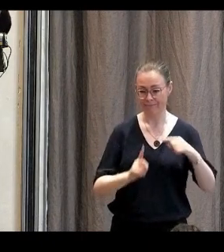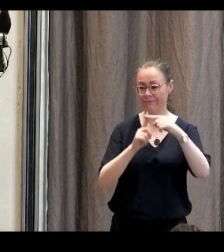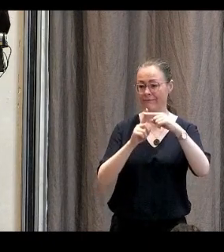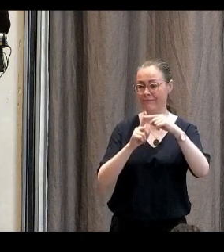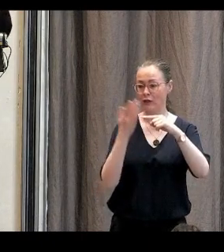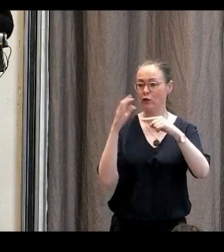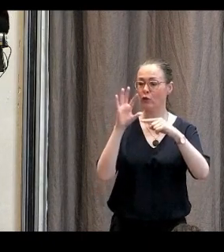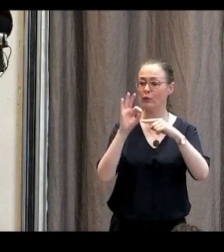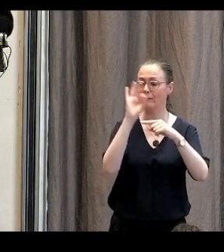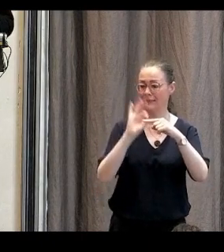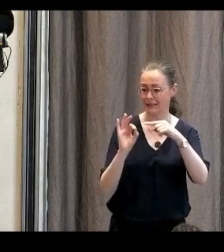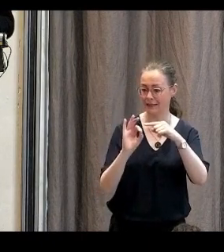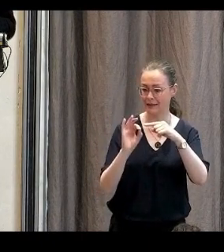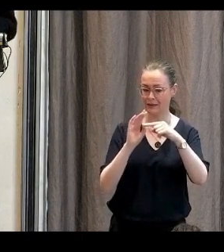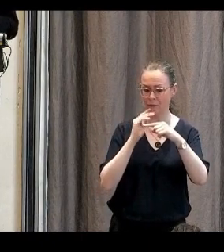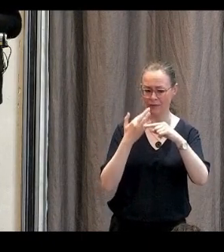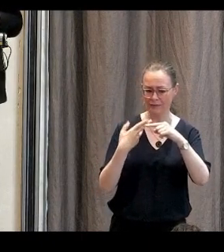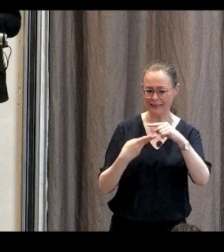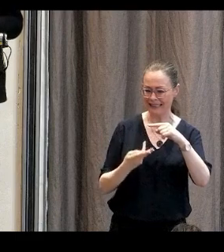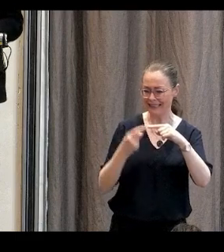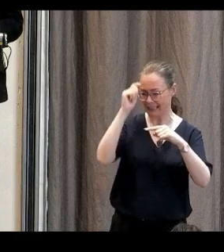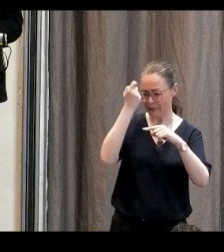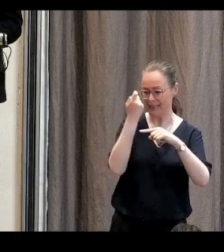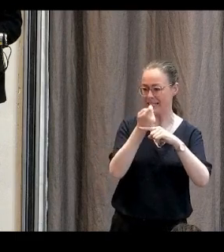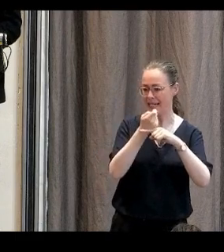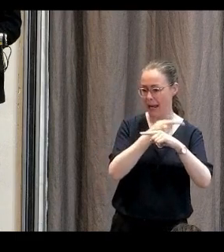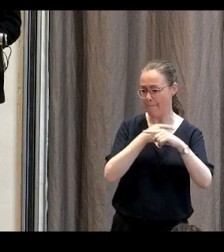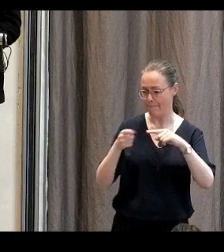20%. What's the time period?